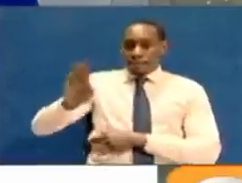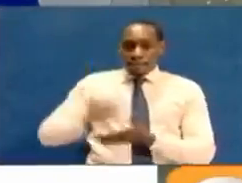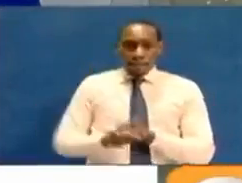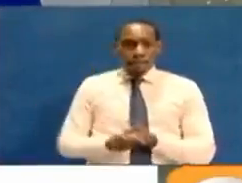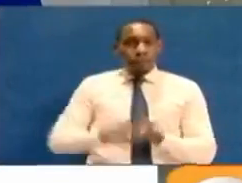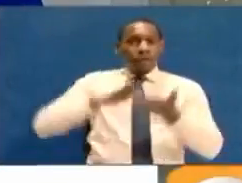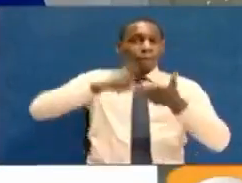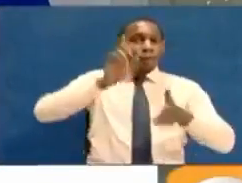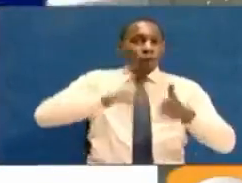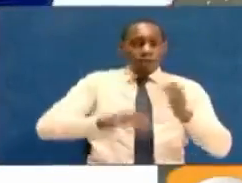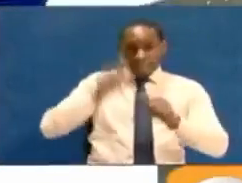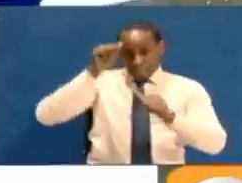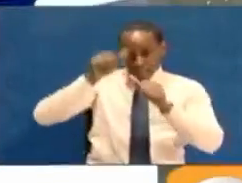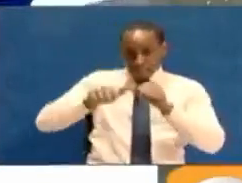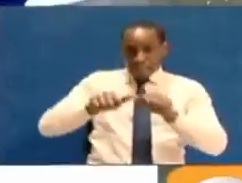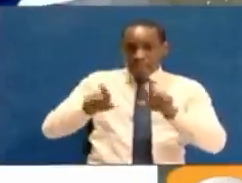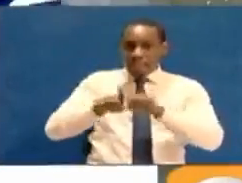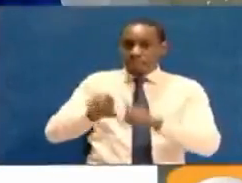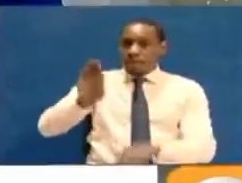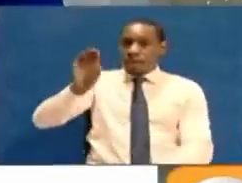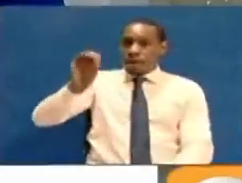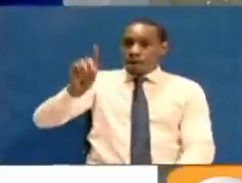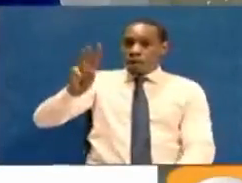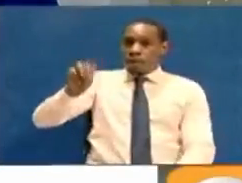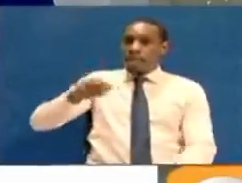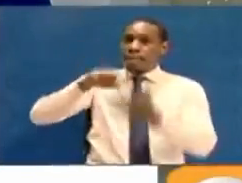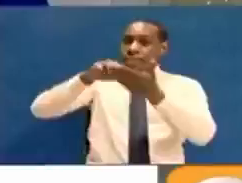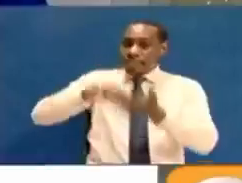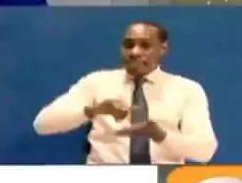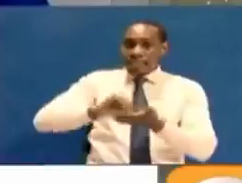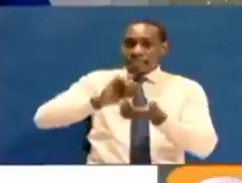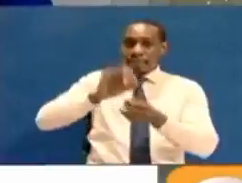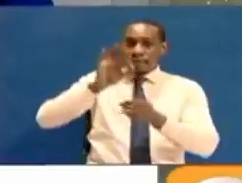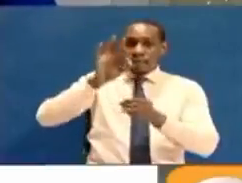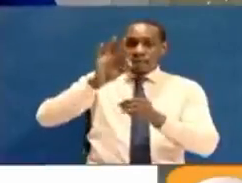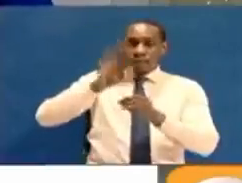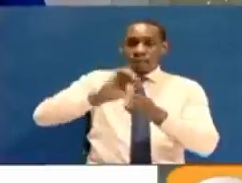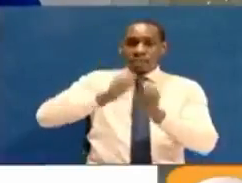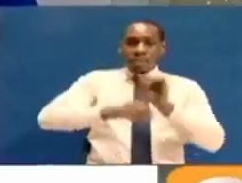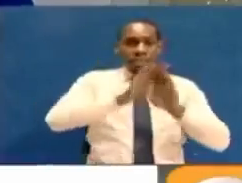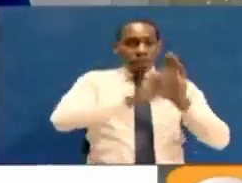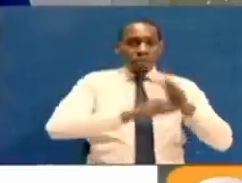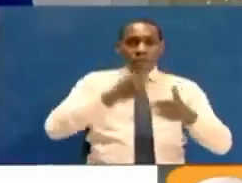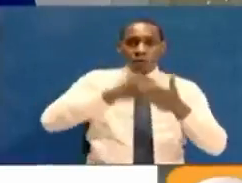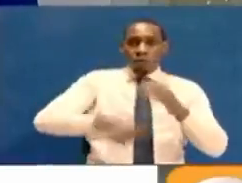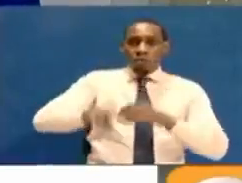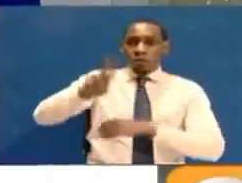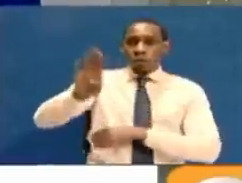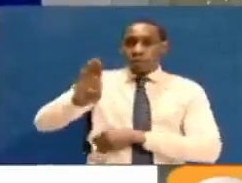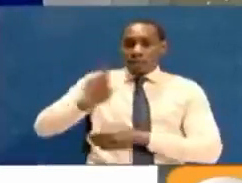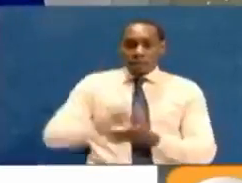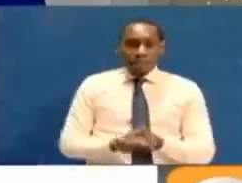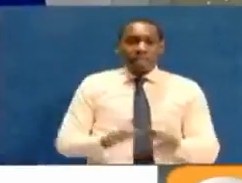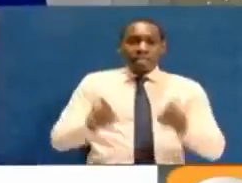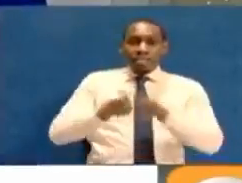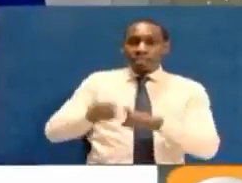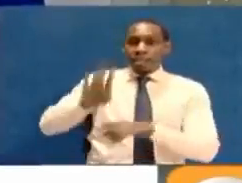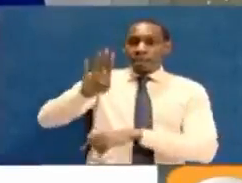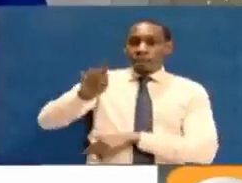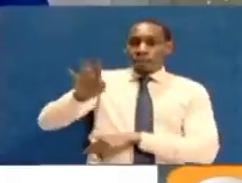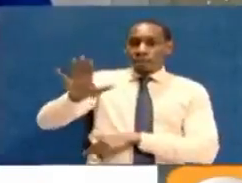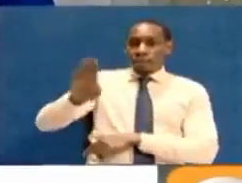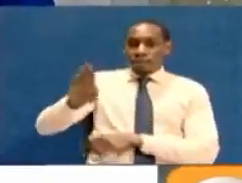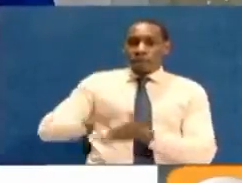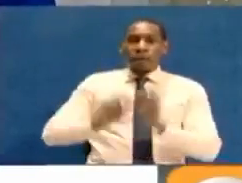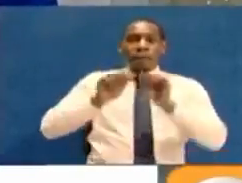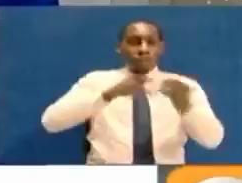addition, remember how ODM has insisted that the referendum itself would cost 2 billion and not the 14? So this 4.5 billion would be enough to fund